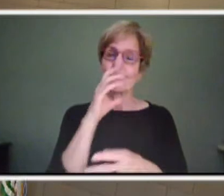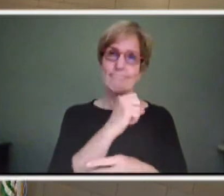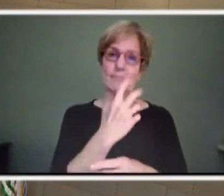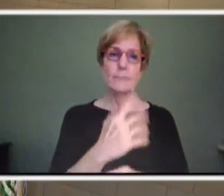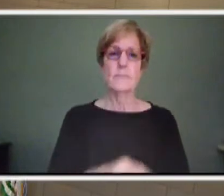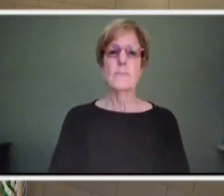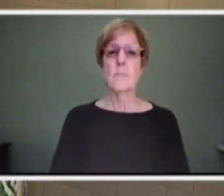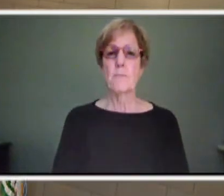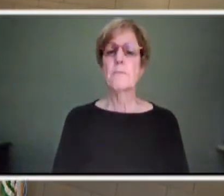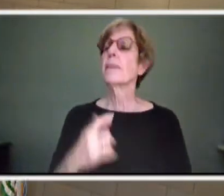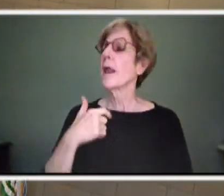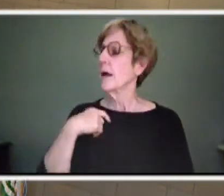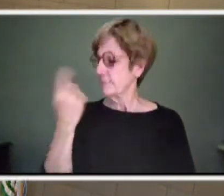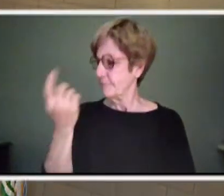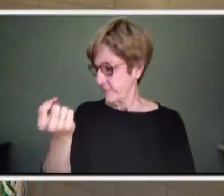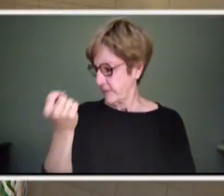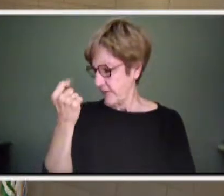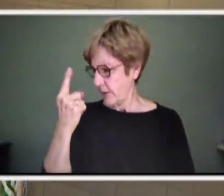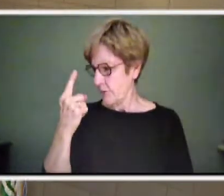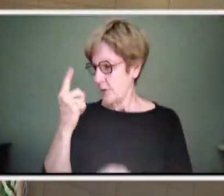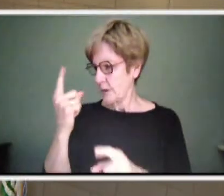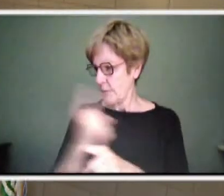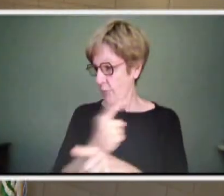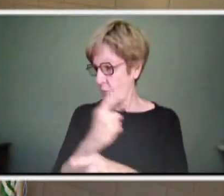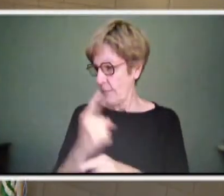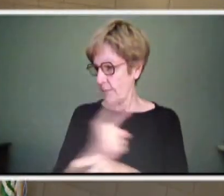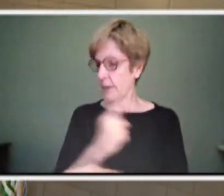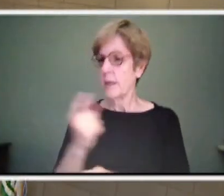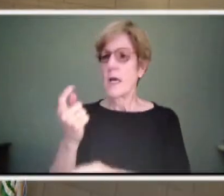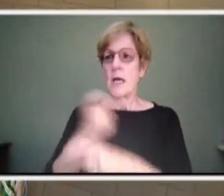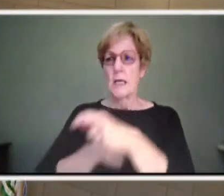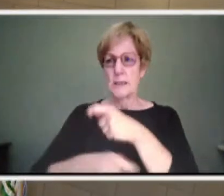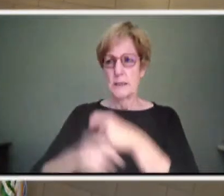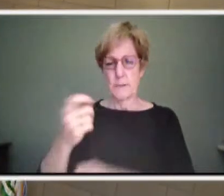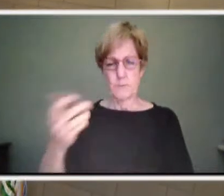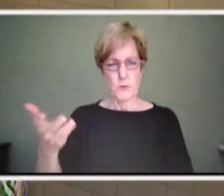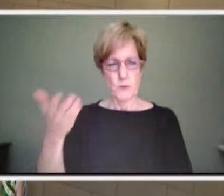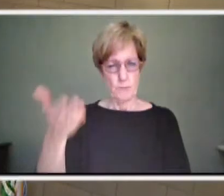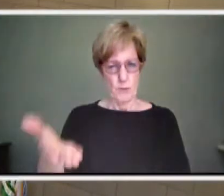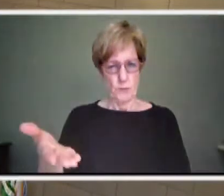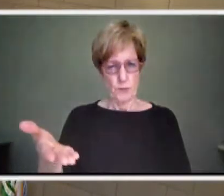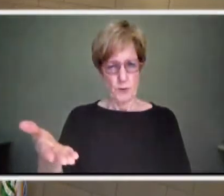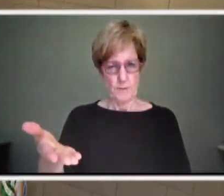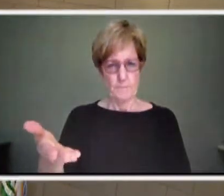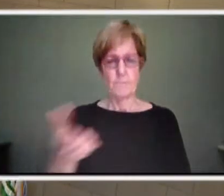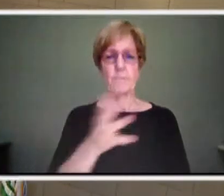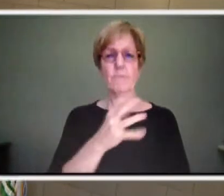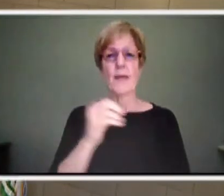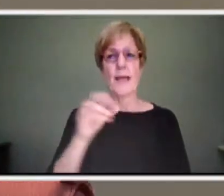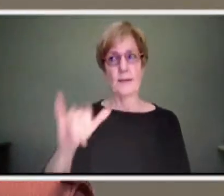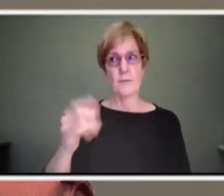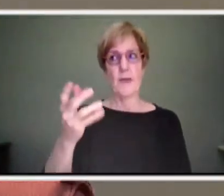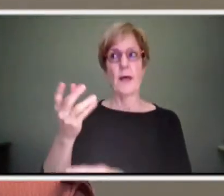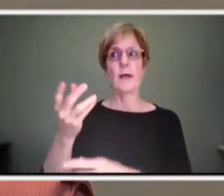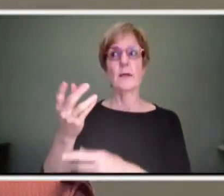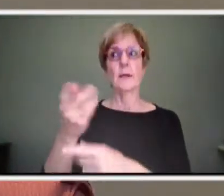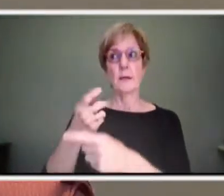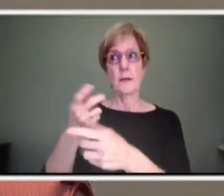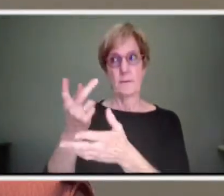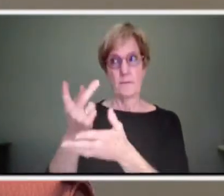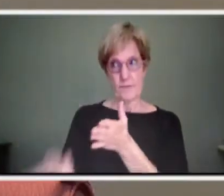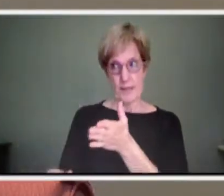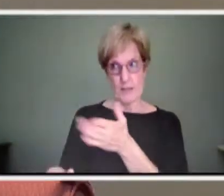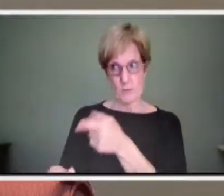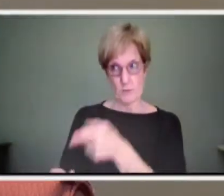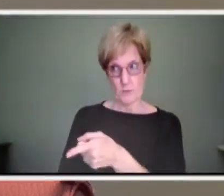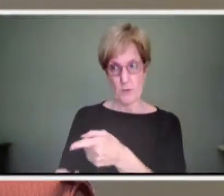am understanding properly, we have a substitute motion on the floor, and if that substitute motion fails, then we